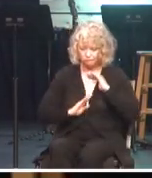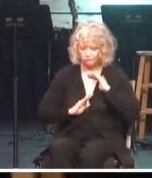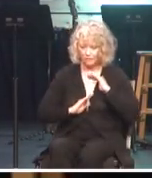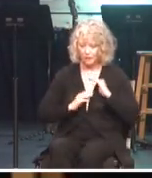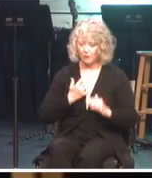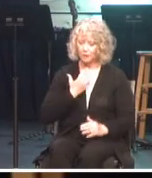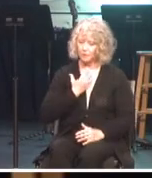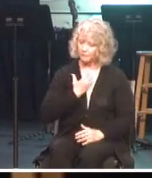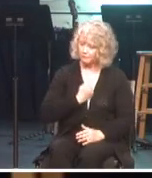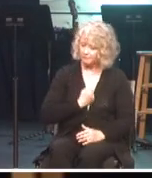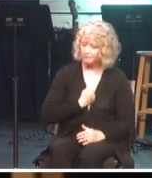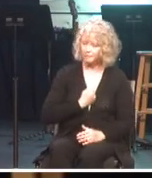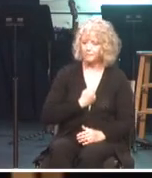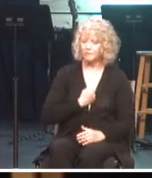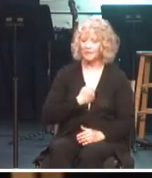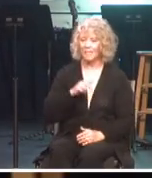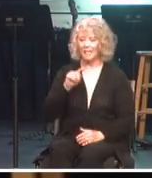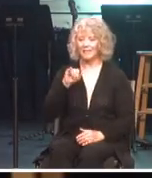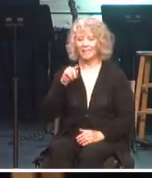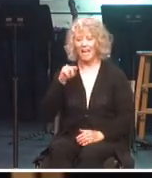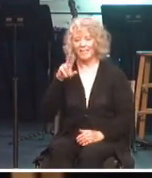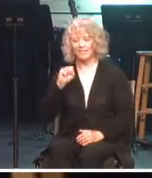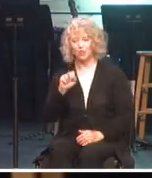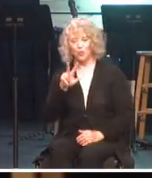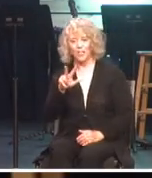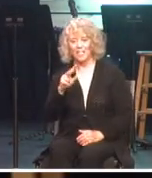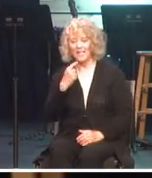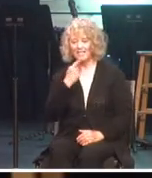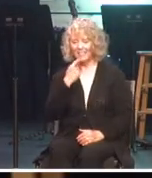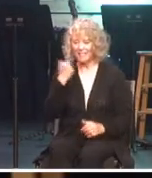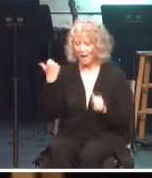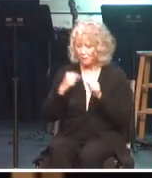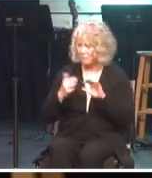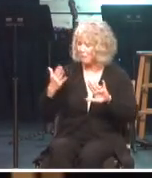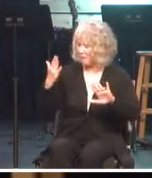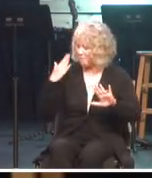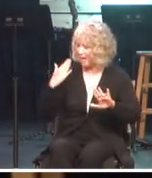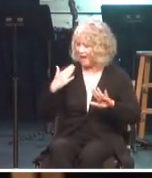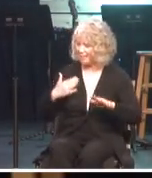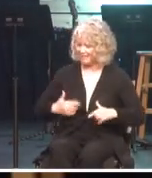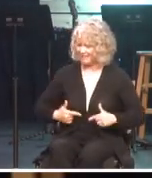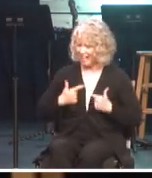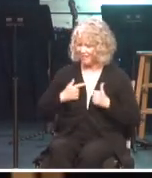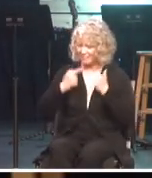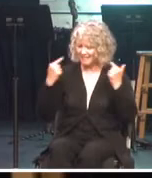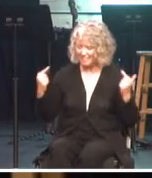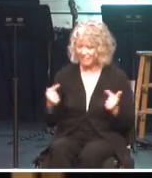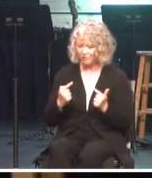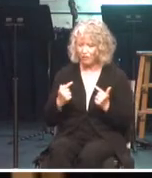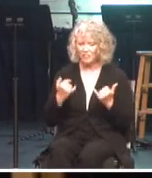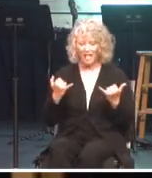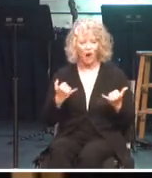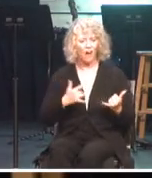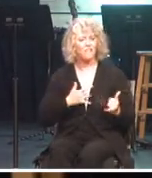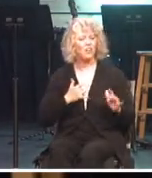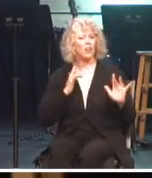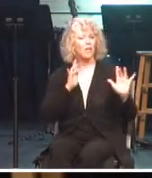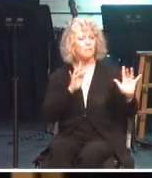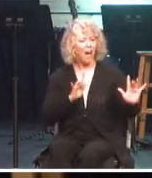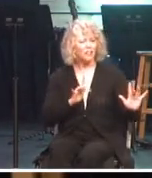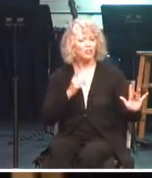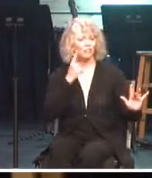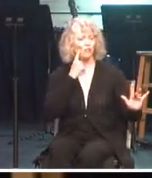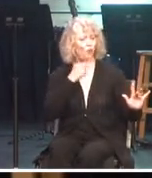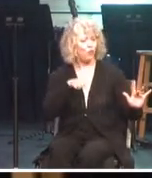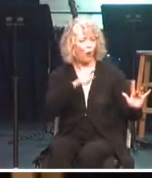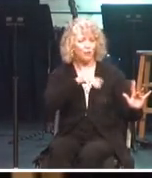In Titus 3, we see recalling our former depravity creates in us a loving compassion for the lost. We